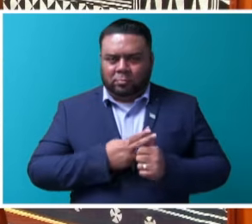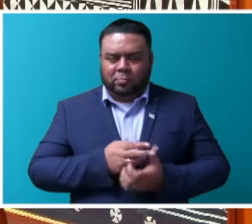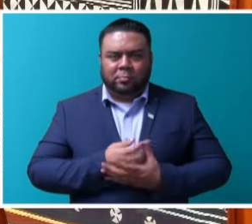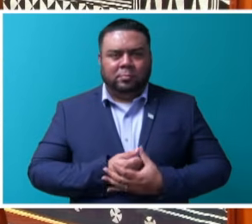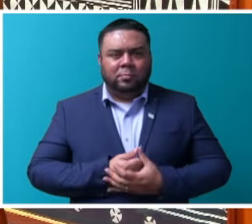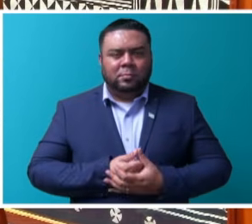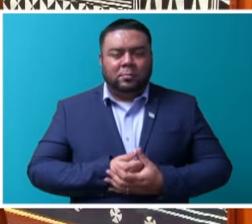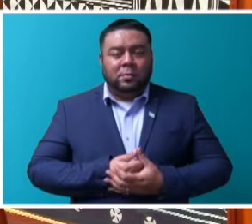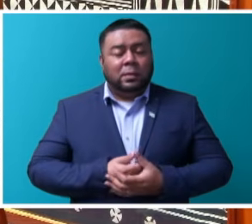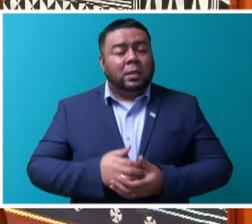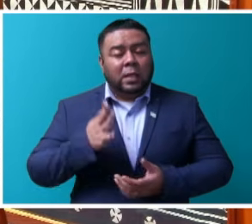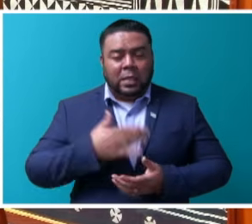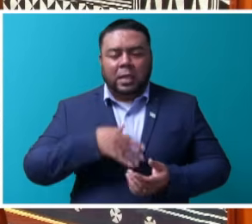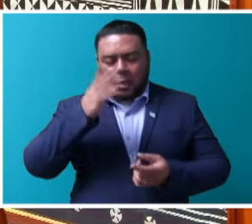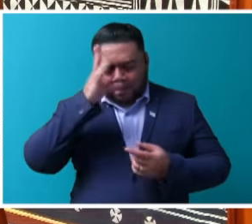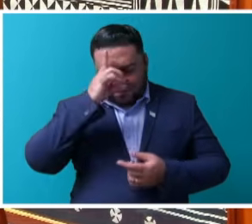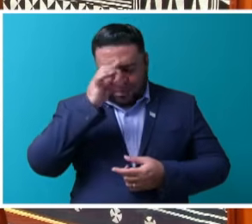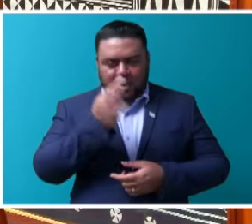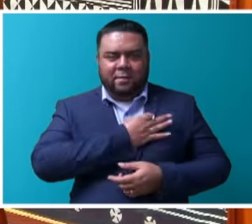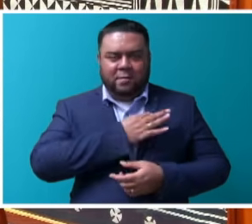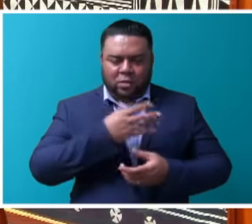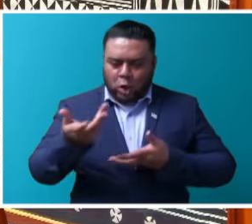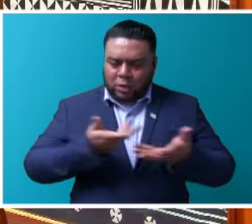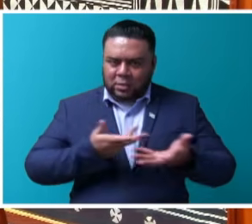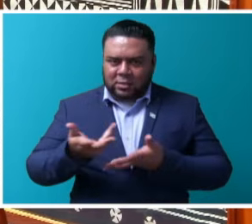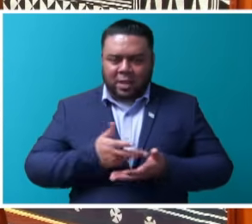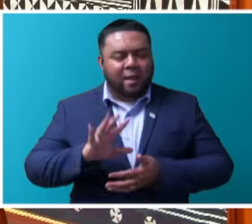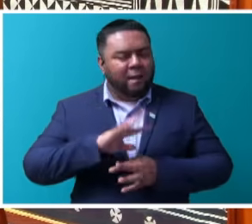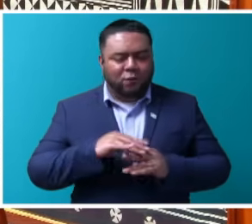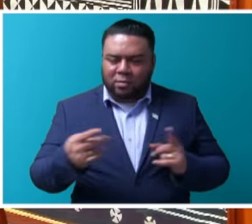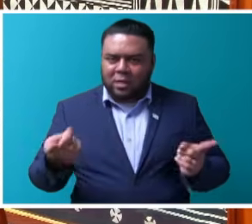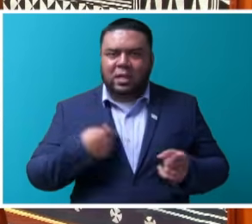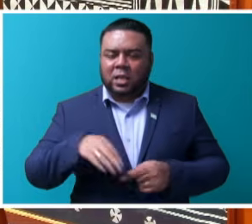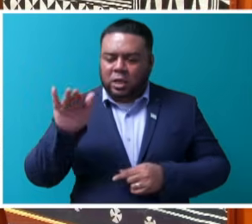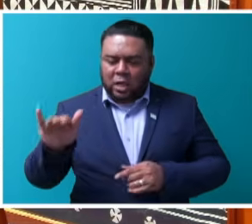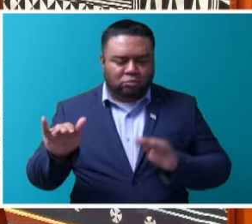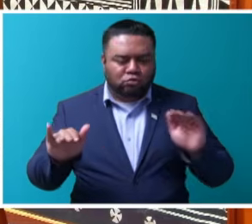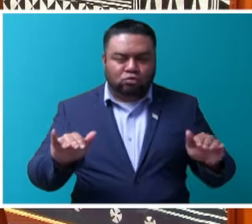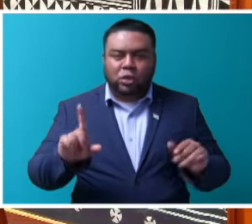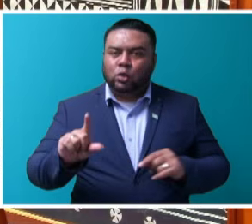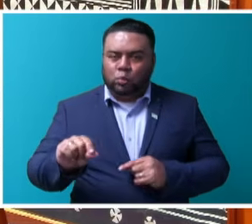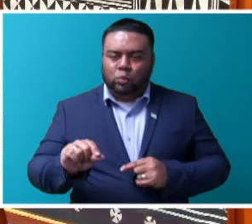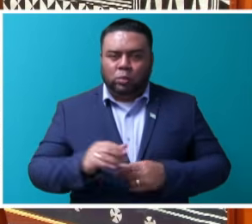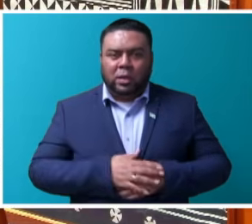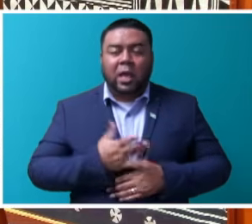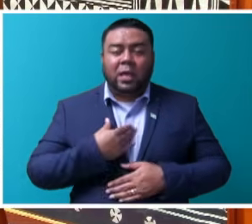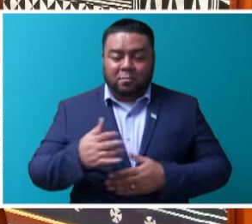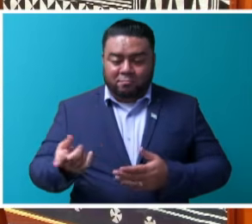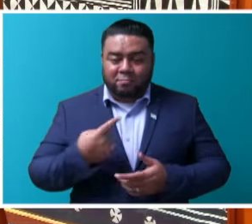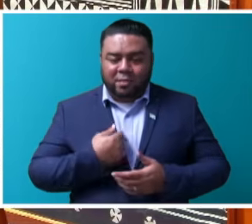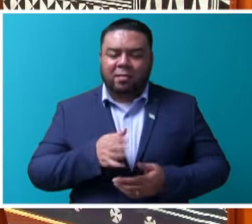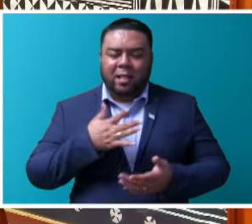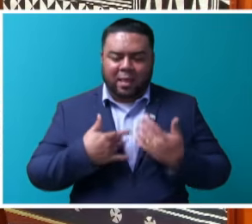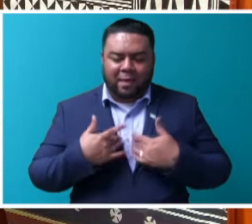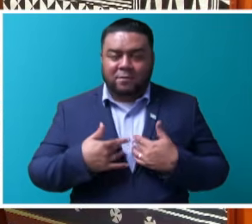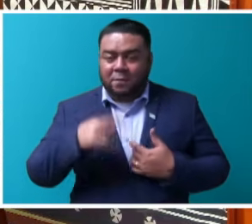He believed in the consultative approach to almost everything he touched, and in return touched the